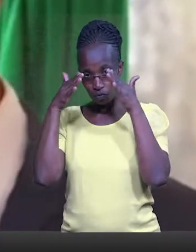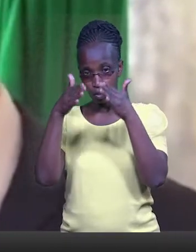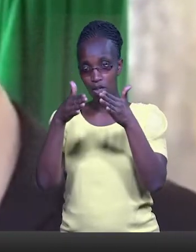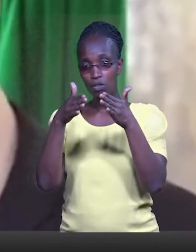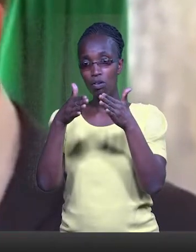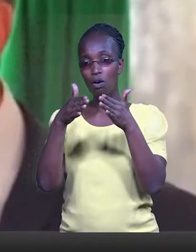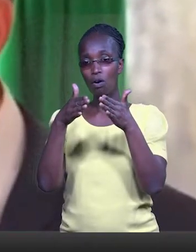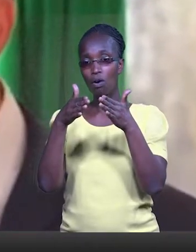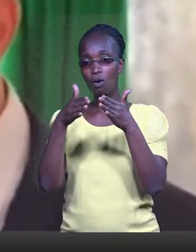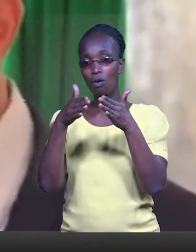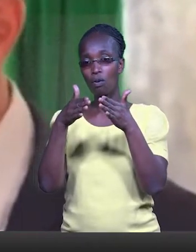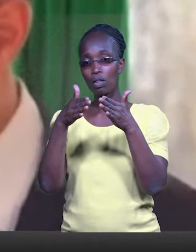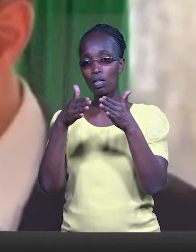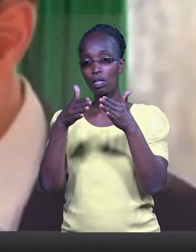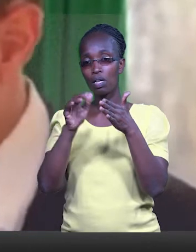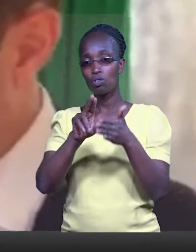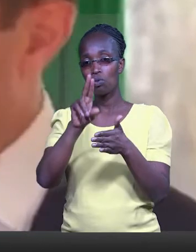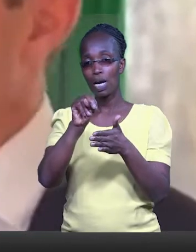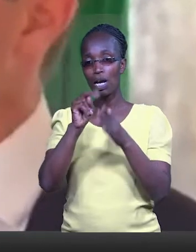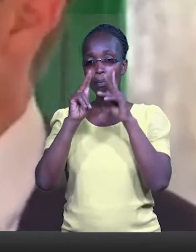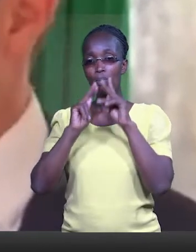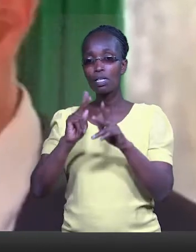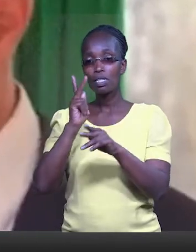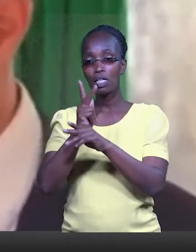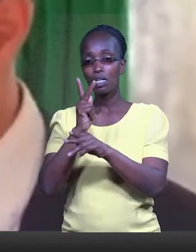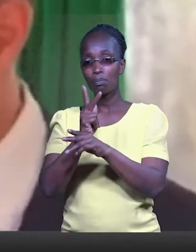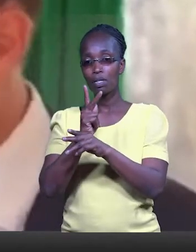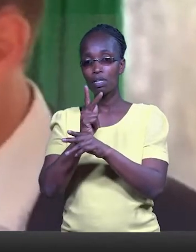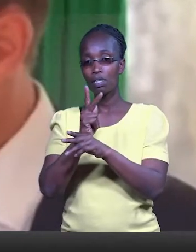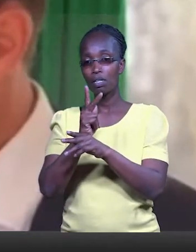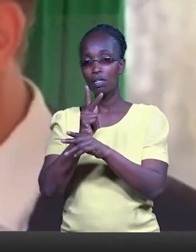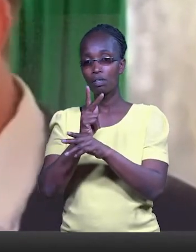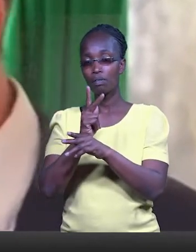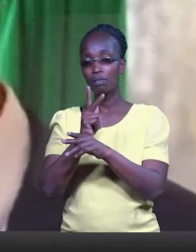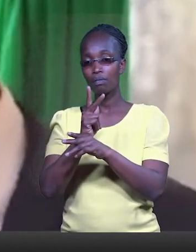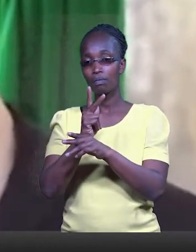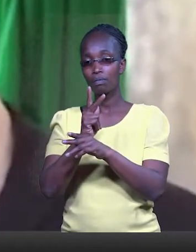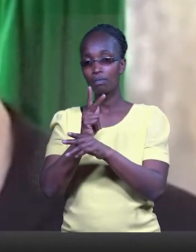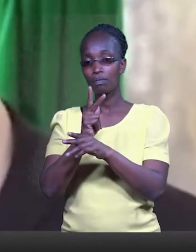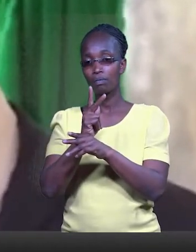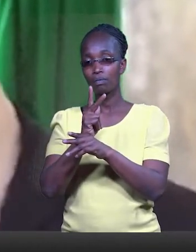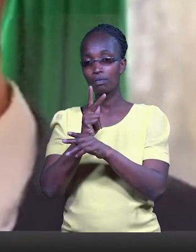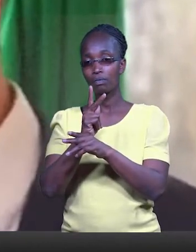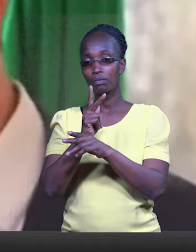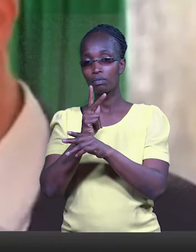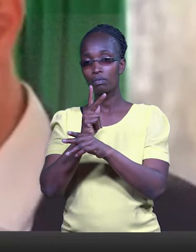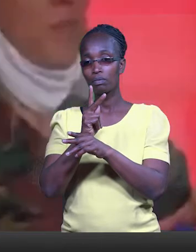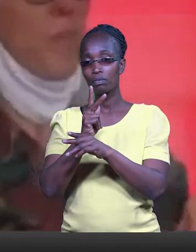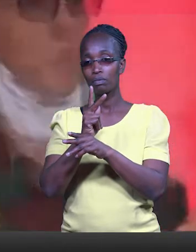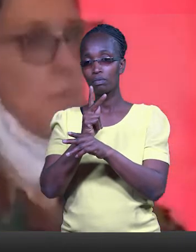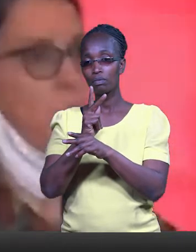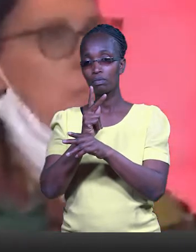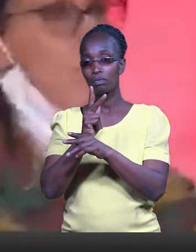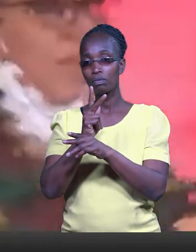initially focused on training Kenyan forces for UN peacekeeping missions and later for African Union peace support